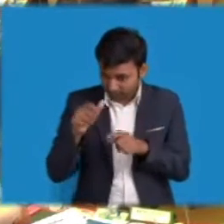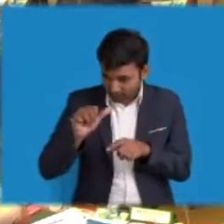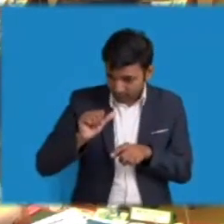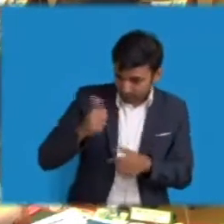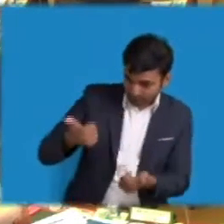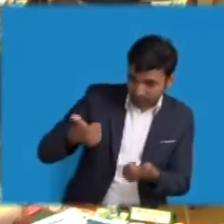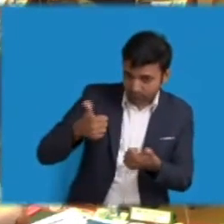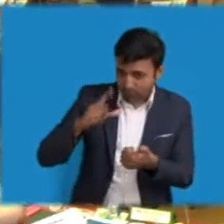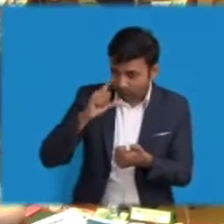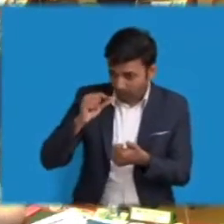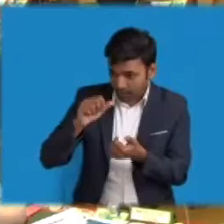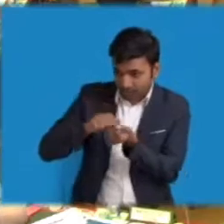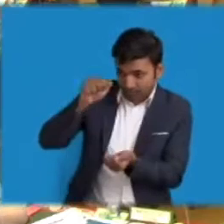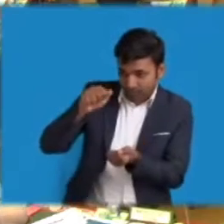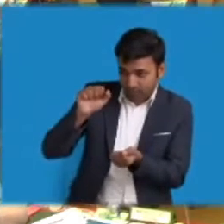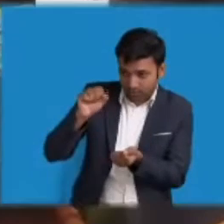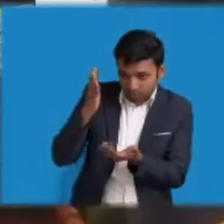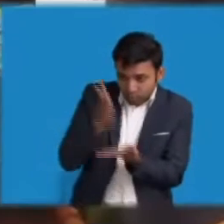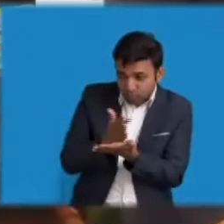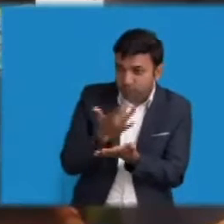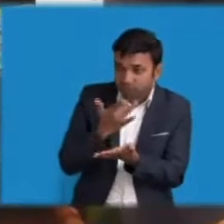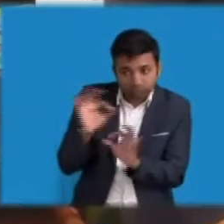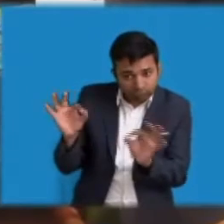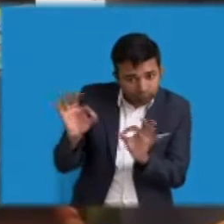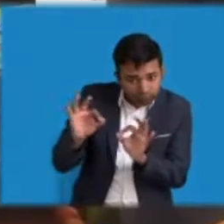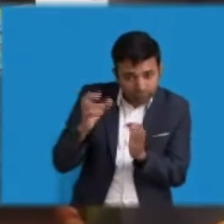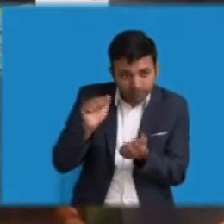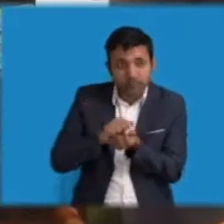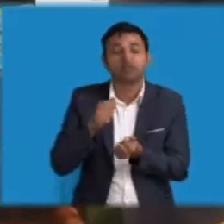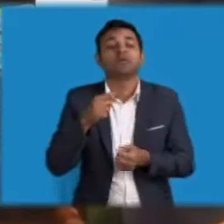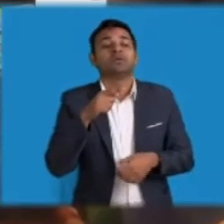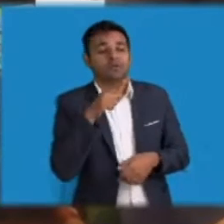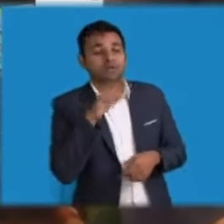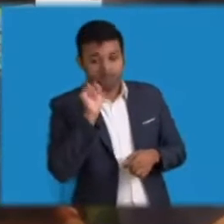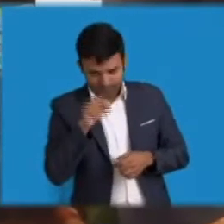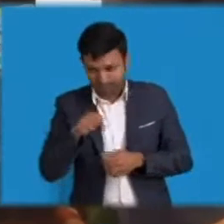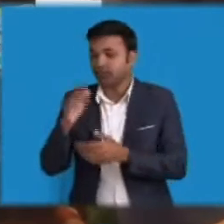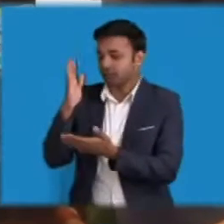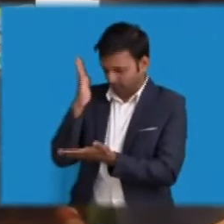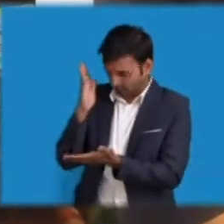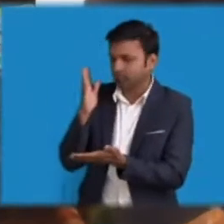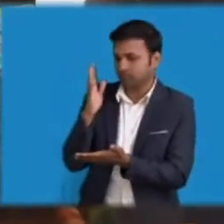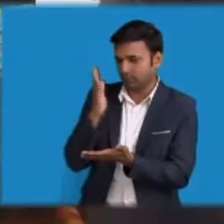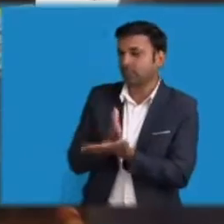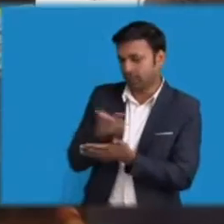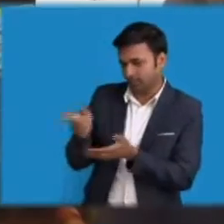Thank you, Honourable. Yes, Madam Speaker, I can confirm that the vessel was seaworthy.